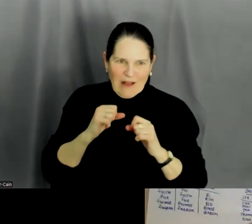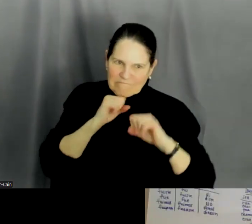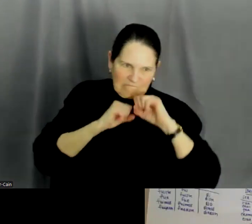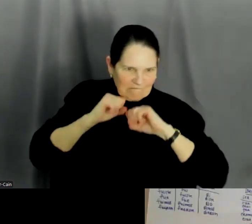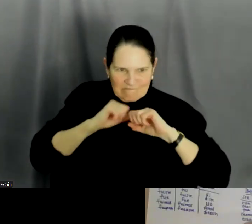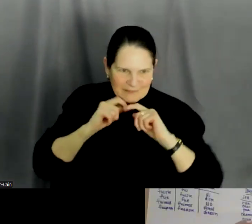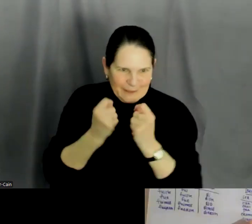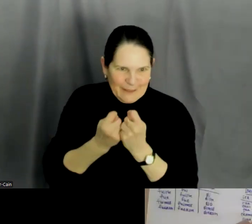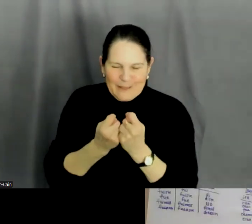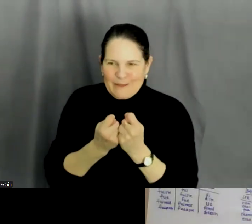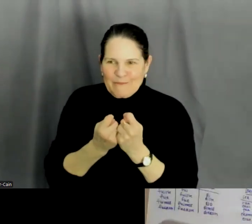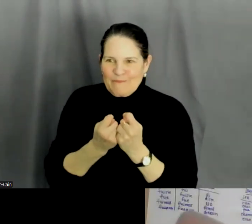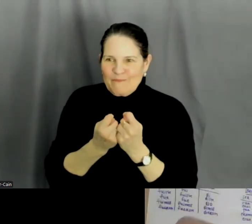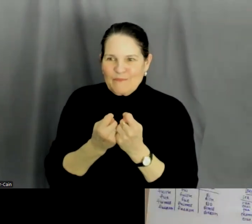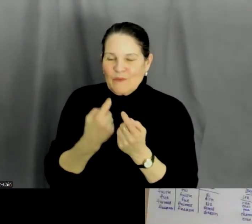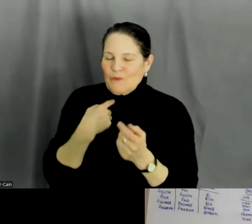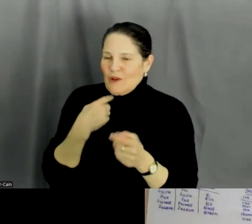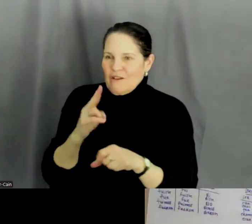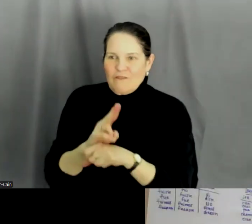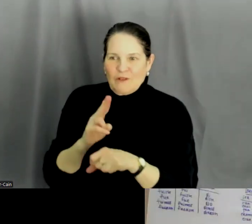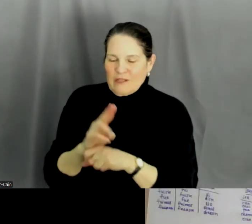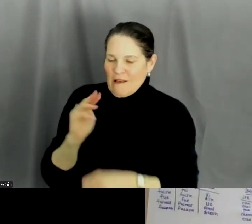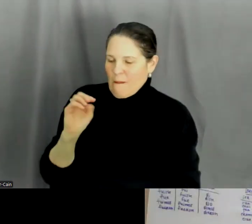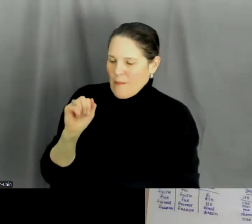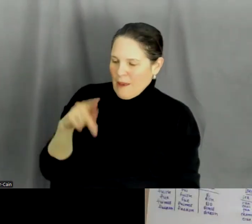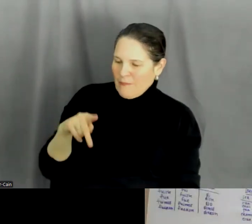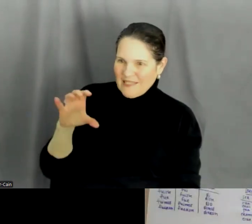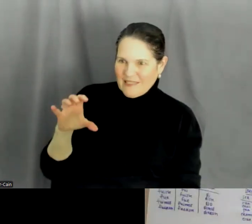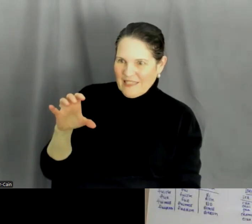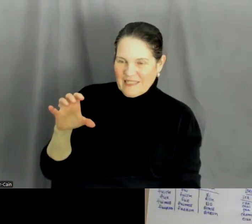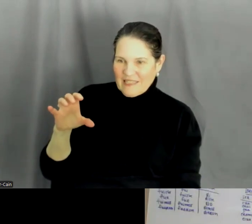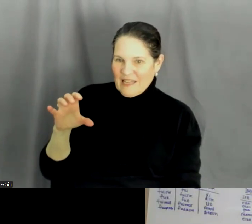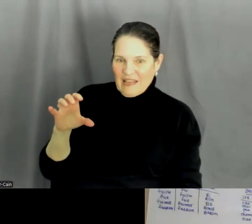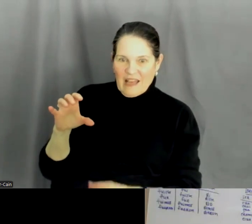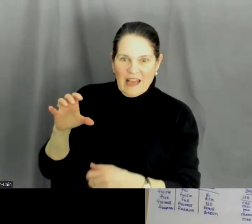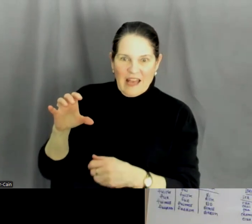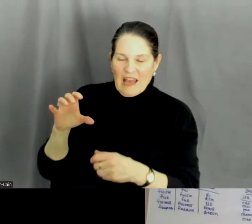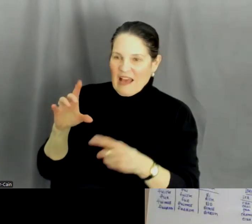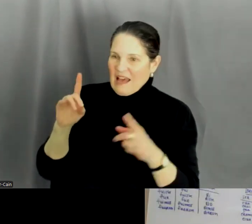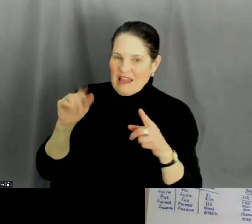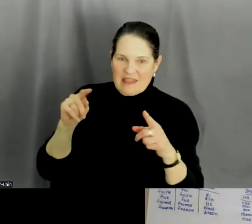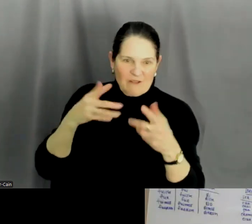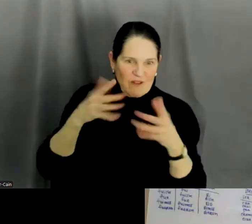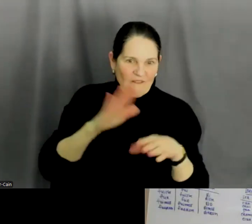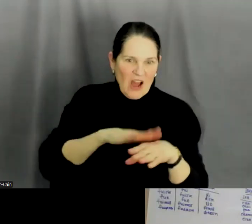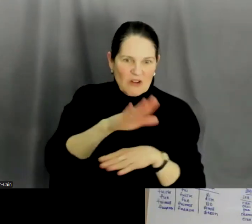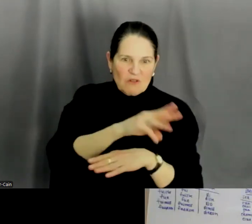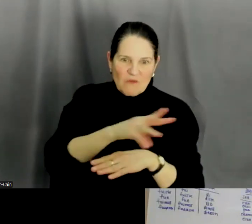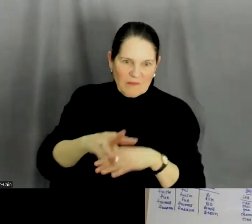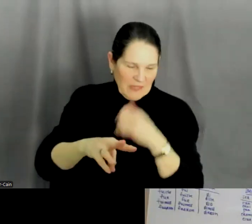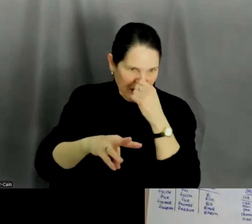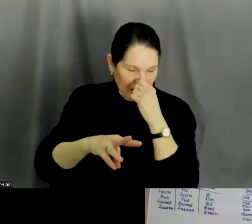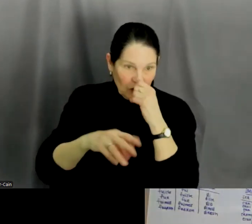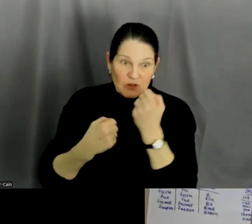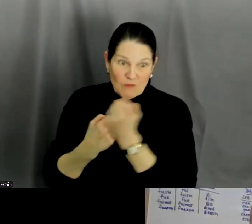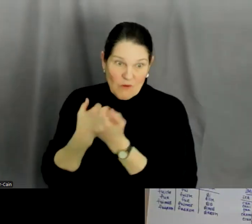I think, honestly, I mean, we've used some of MAPC's reports and mapping and data that you all have on your website in order to support some of the